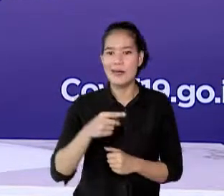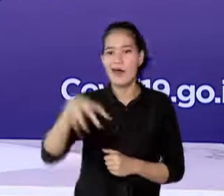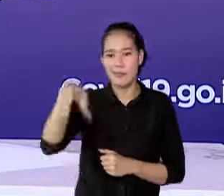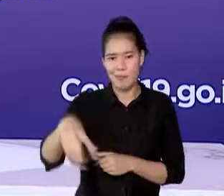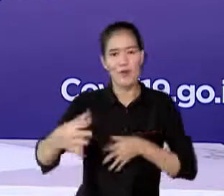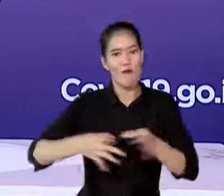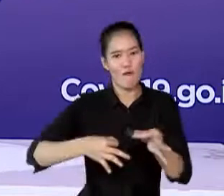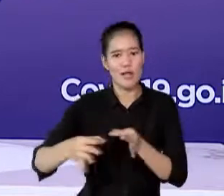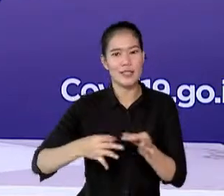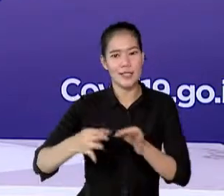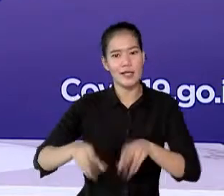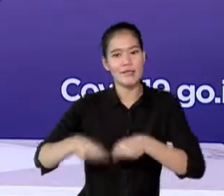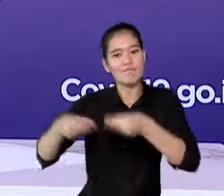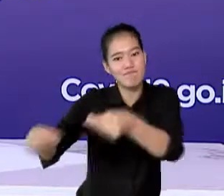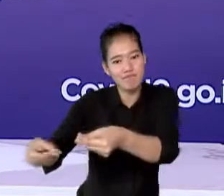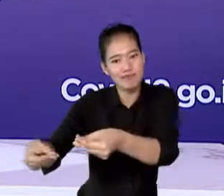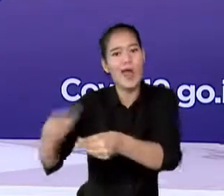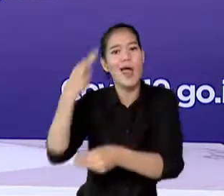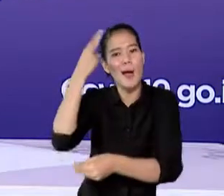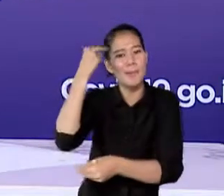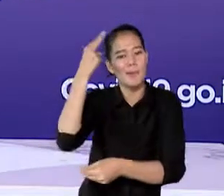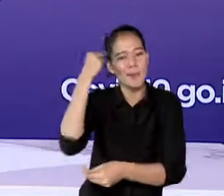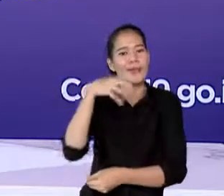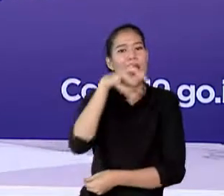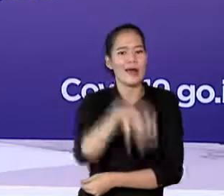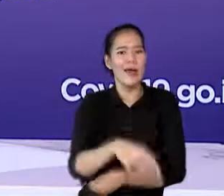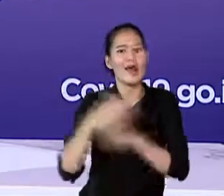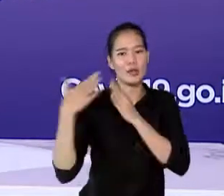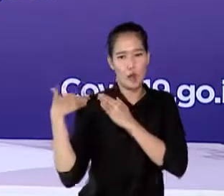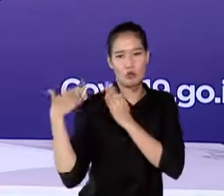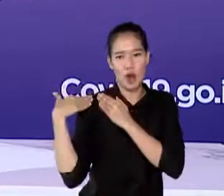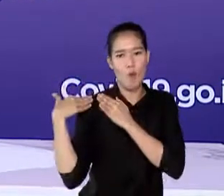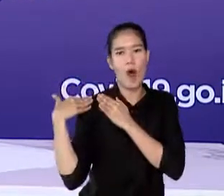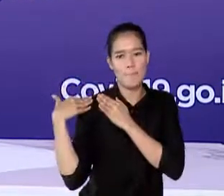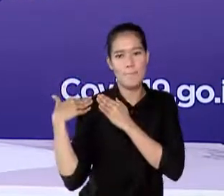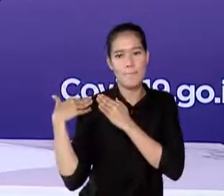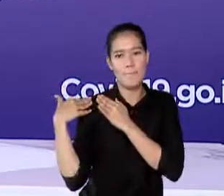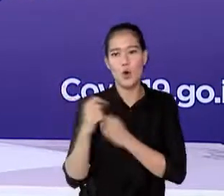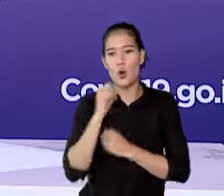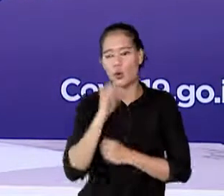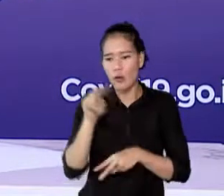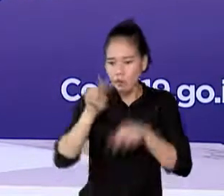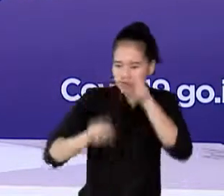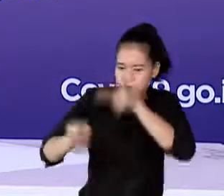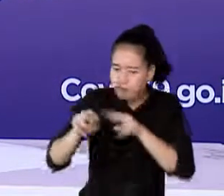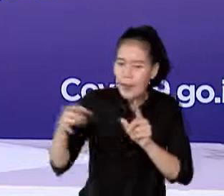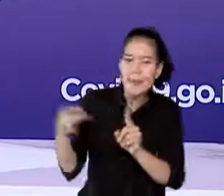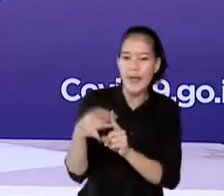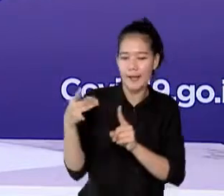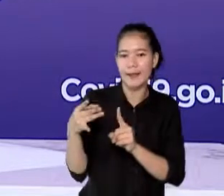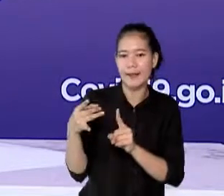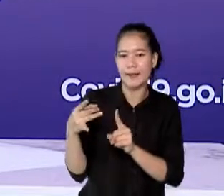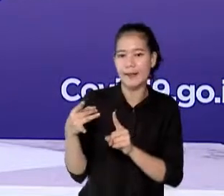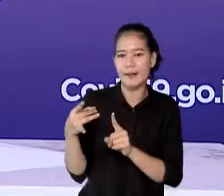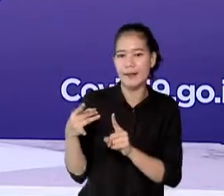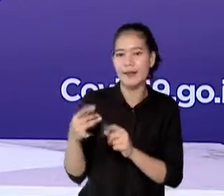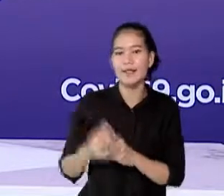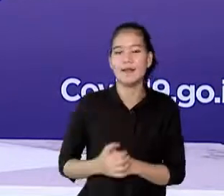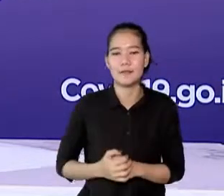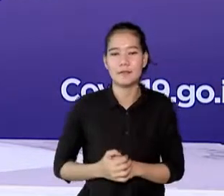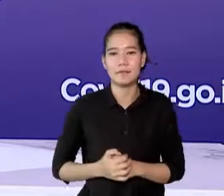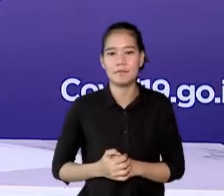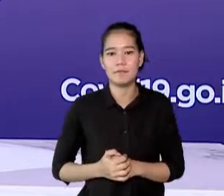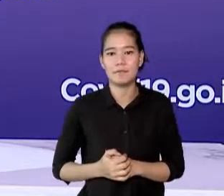the form of local government facilities and hotels that can strictly implement health protocol using